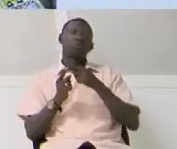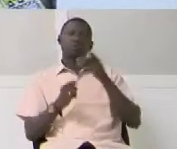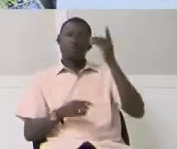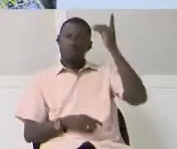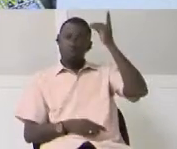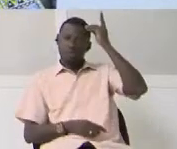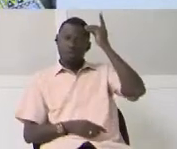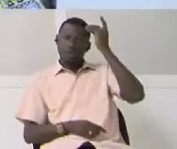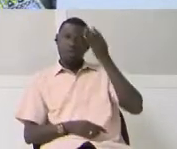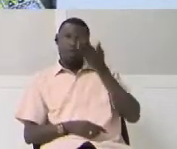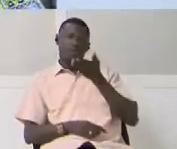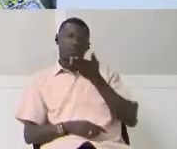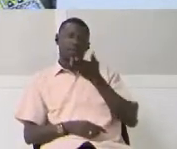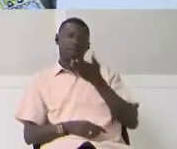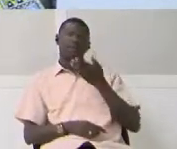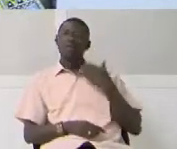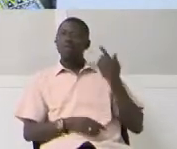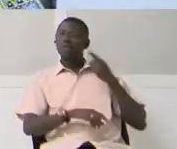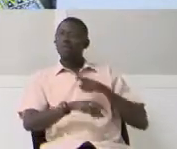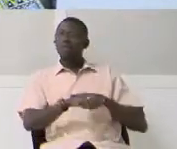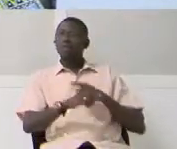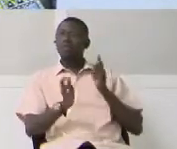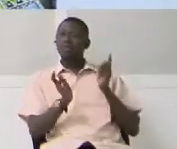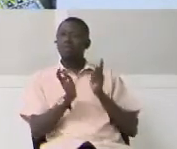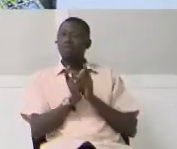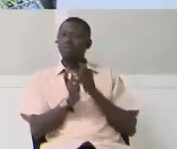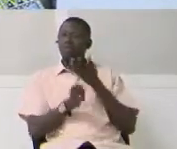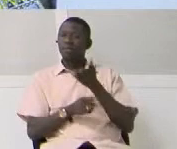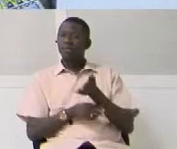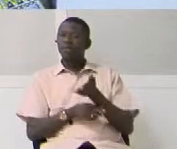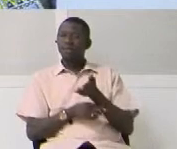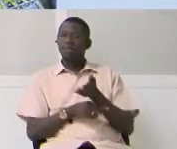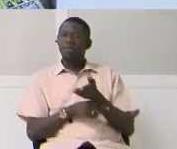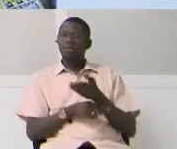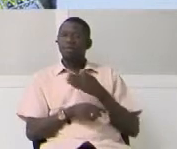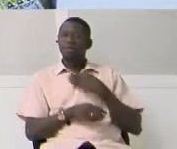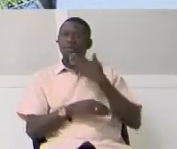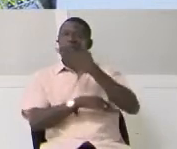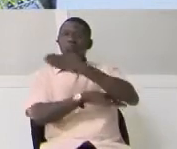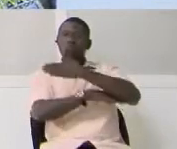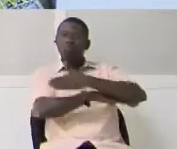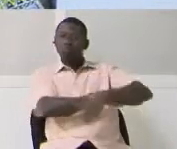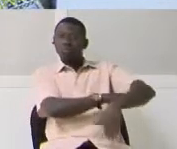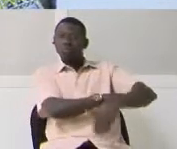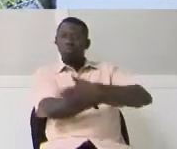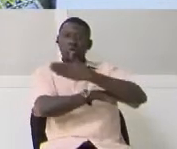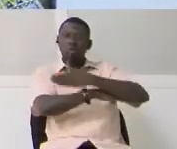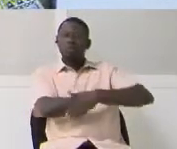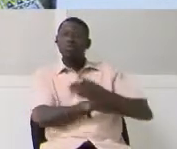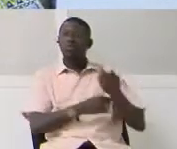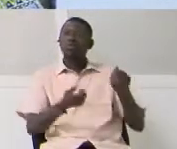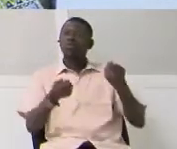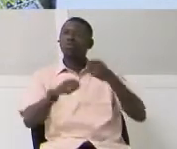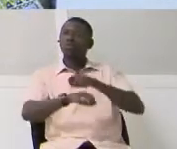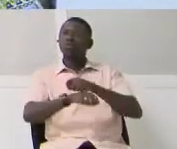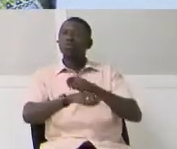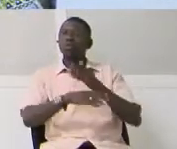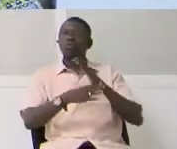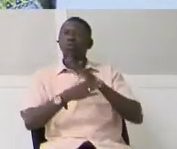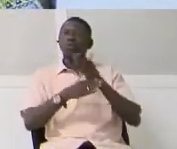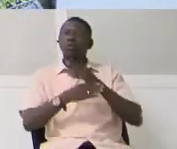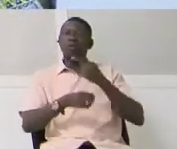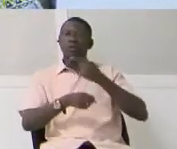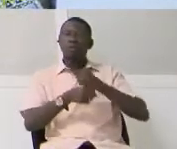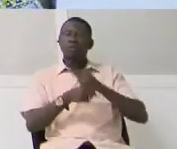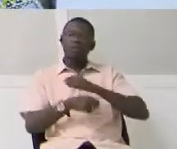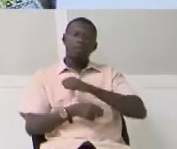fekk fi at a time here amna time bo amé border bi mu ngi tej diganté Gambia ak Sénégal. There was a border closure